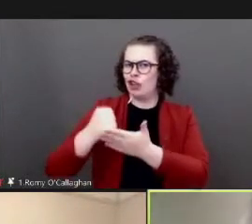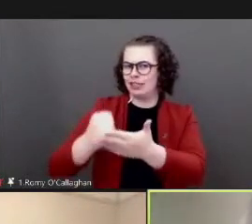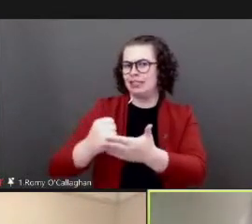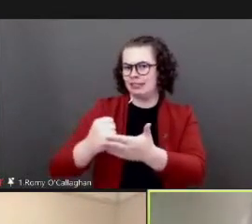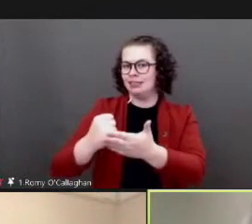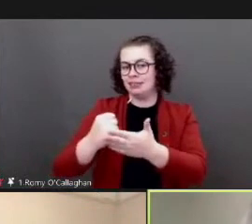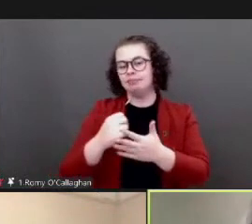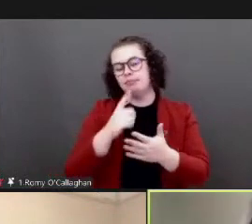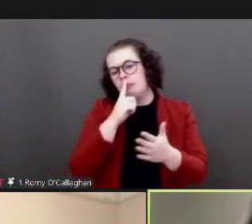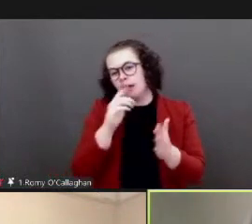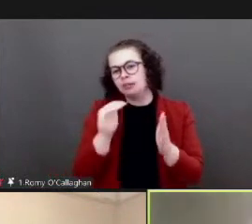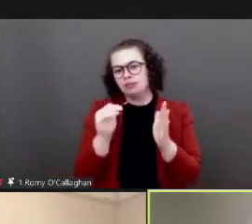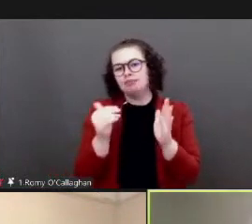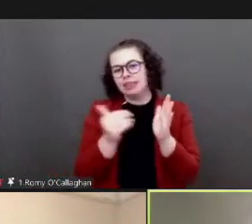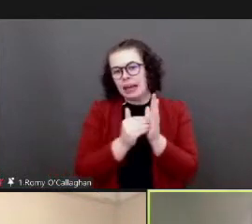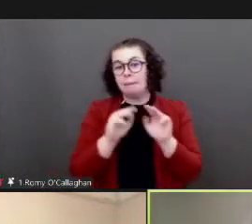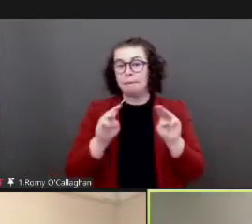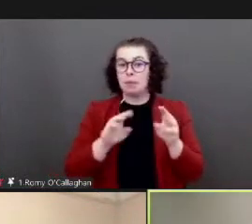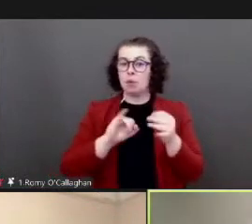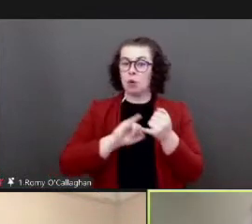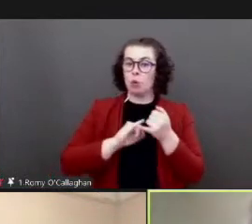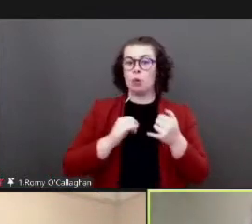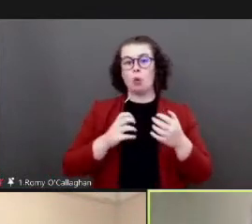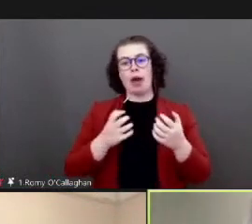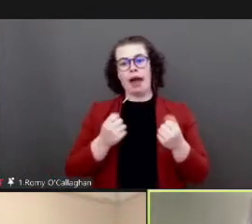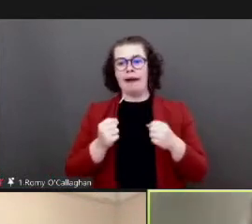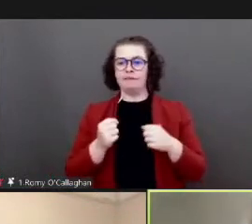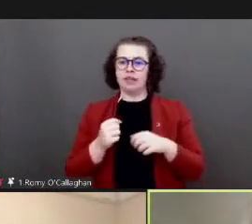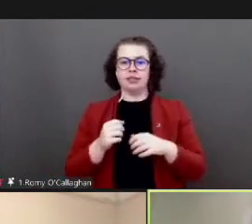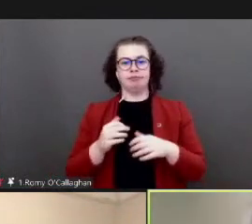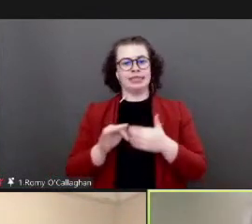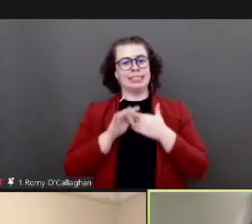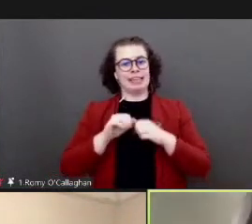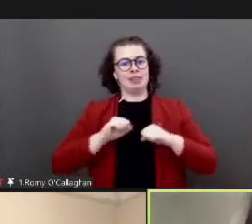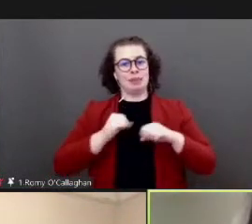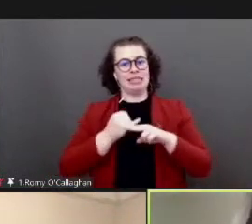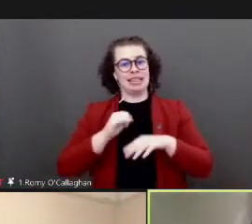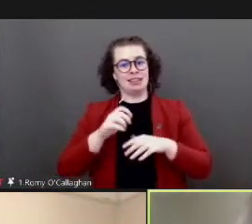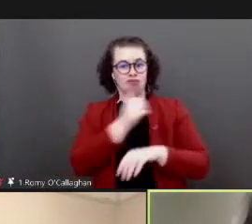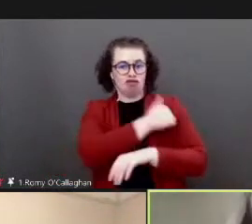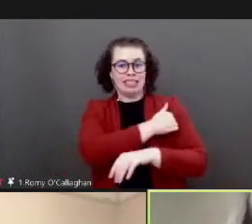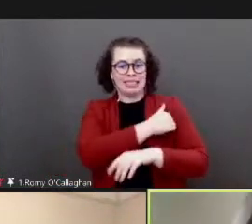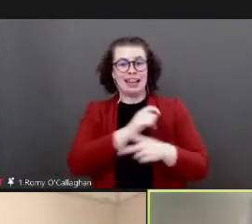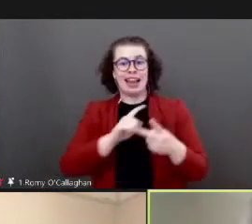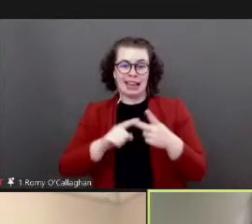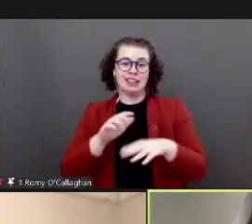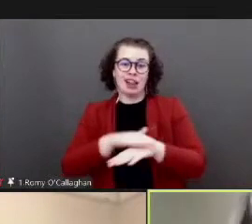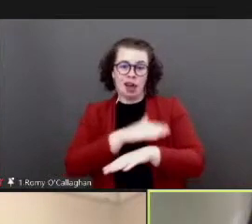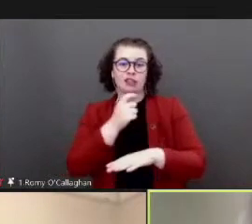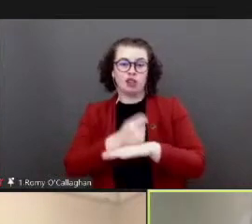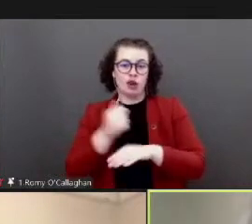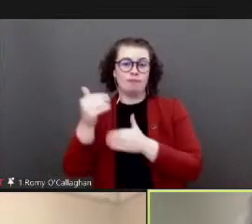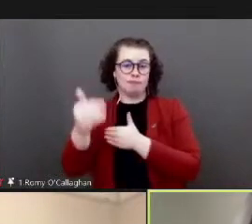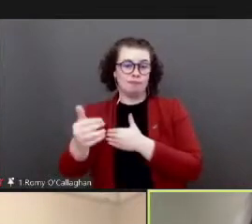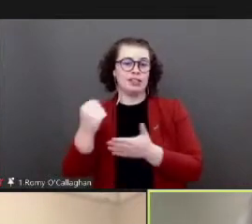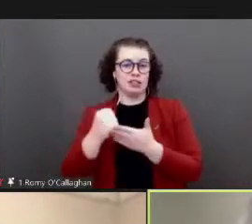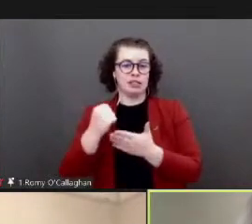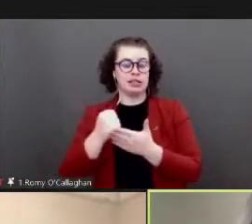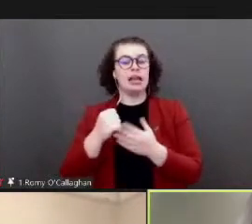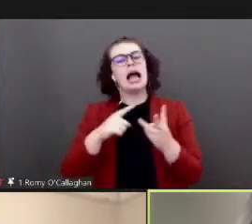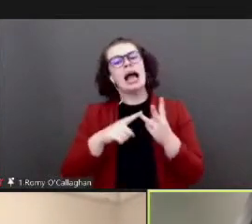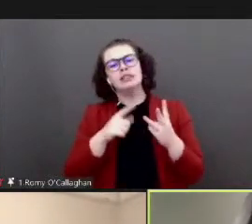so people who are in more secure settings within prisons and a long-term study. I'd also particularly actually on the diversion